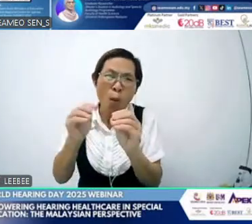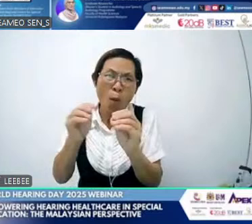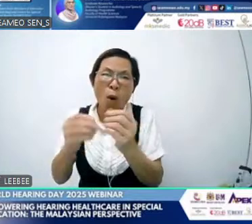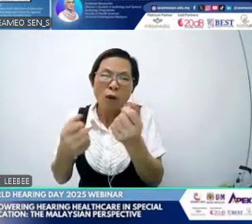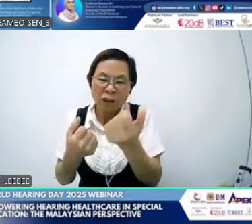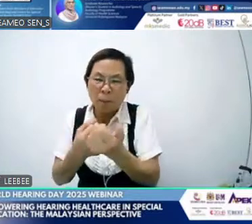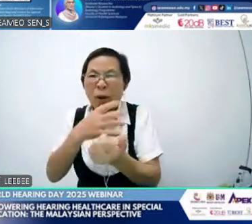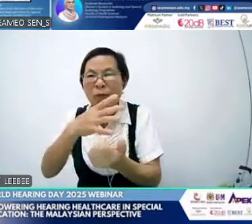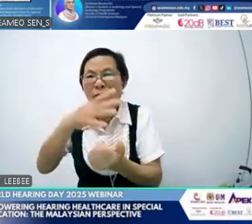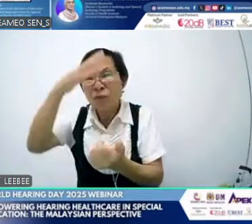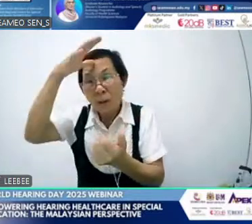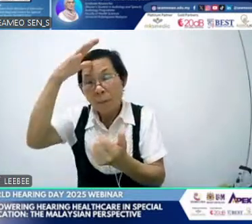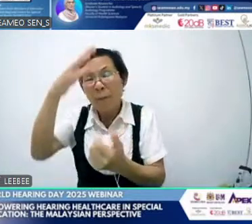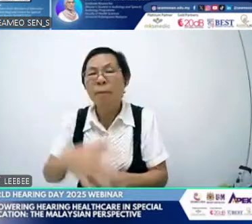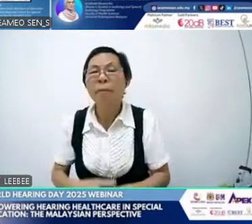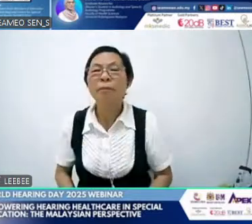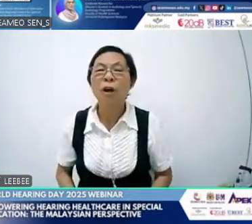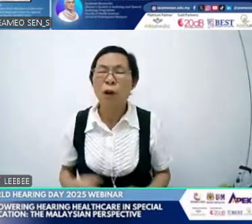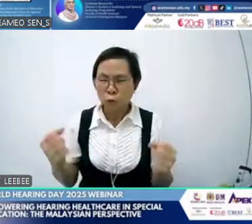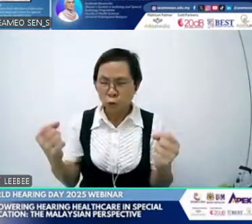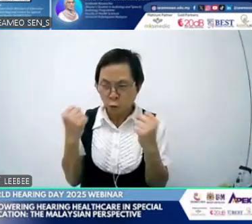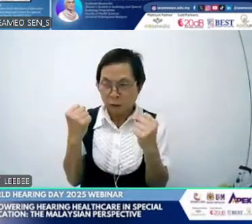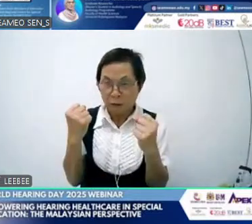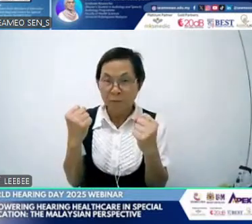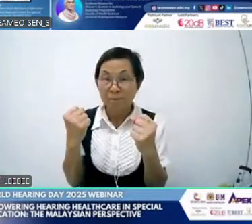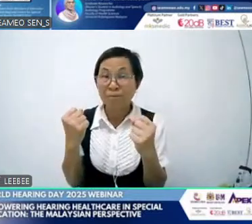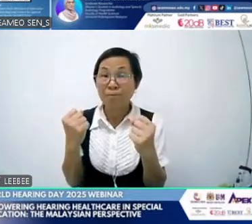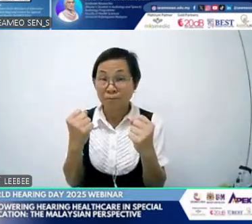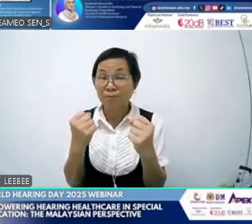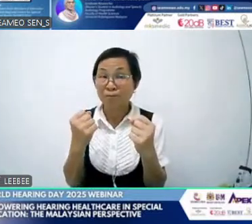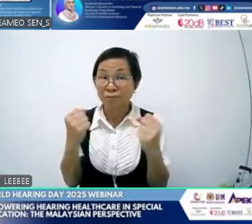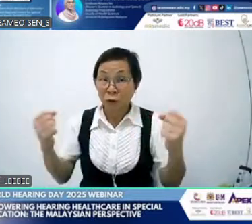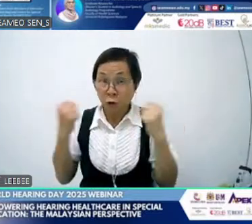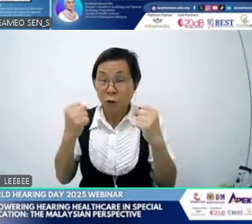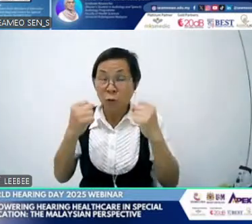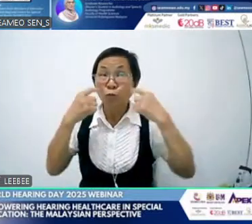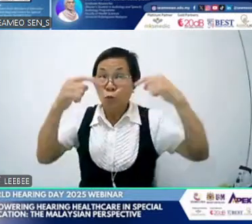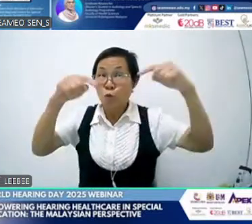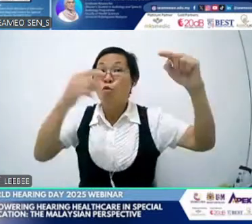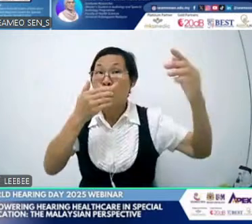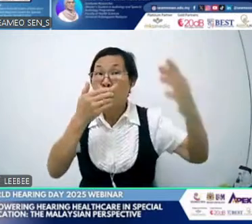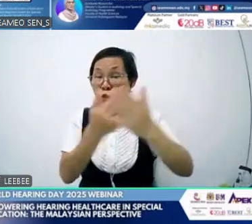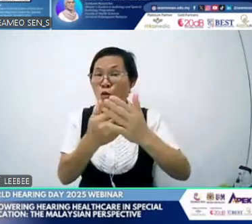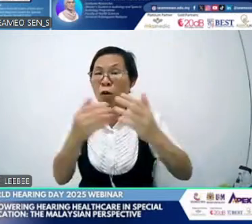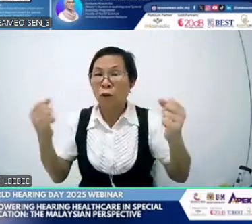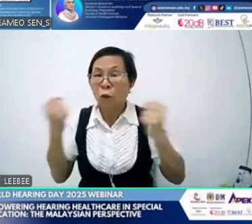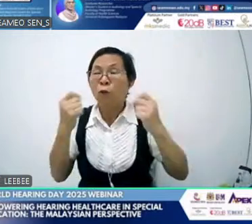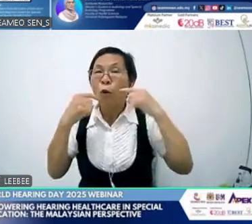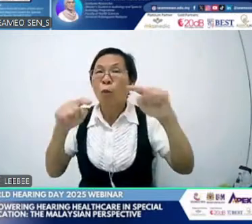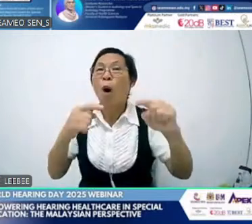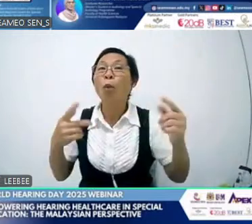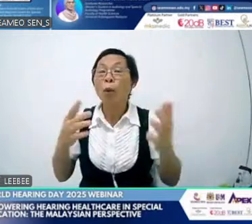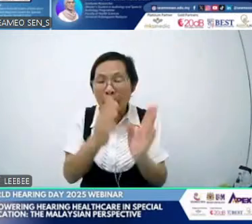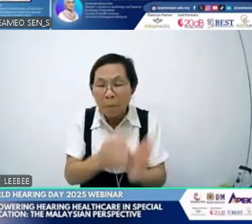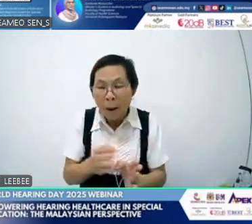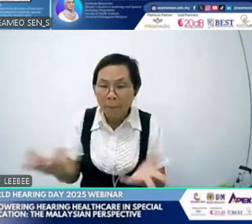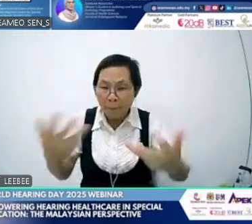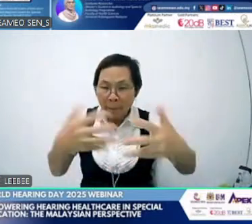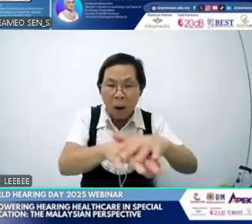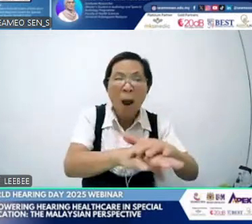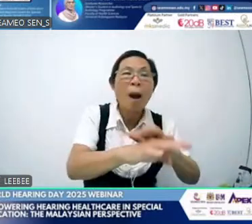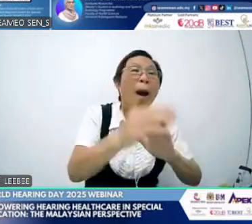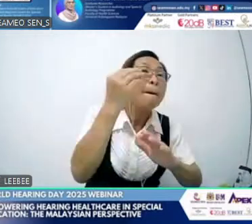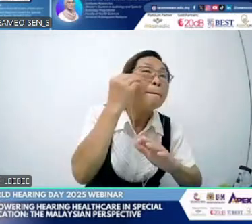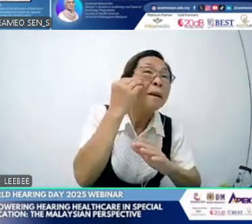journey. Okay, to strengthen its effectiveness, we plan to integrate the Malay Ham module